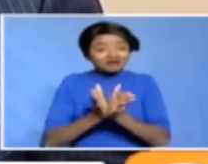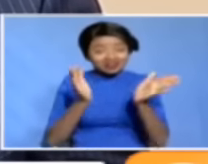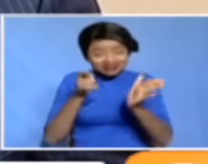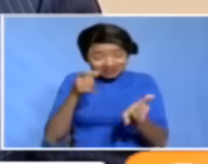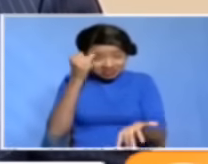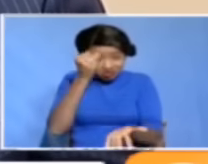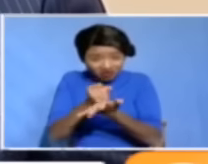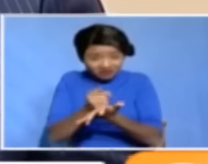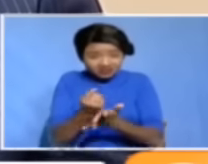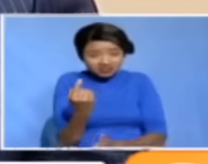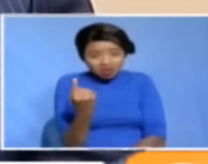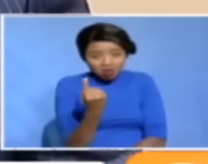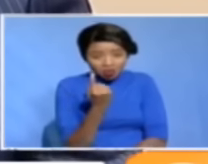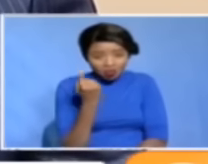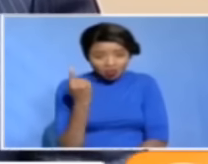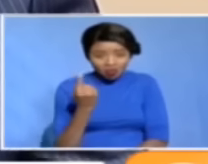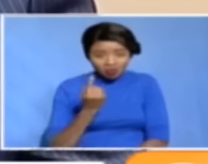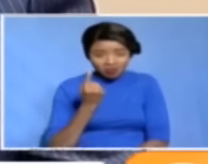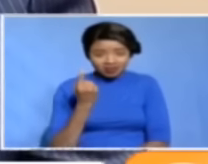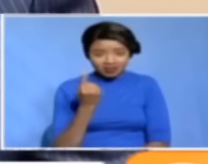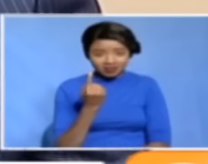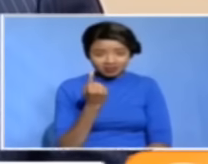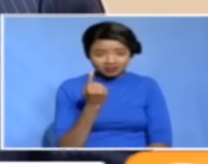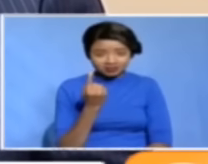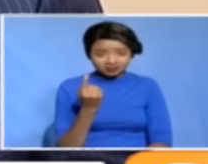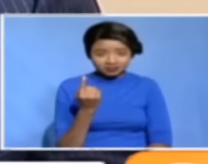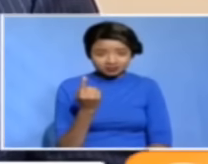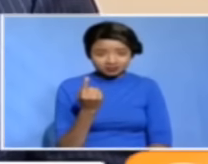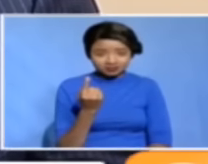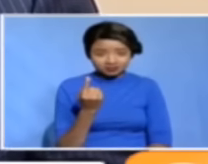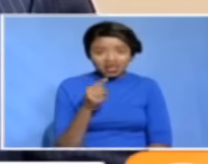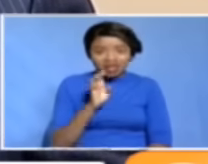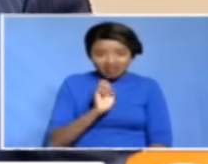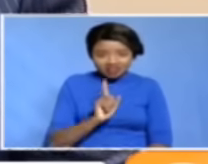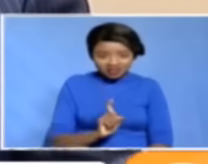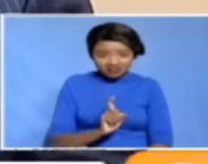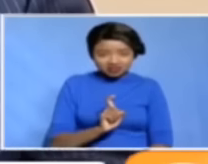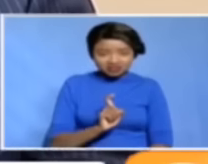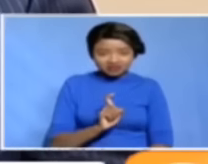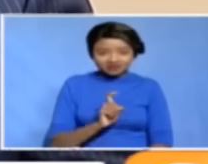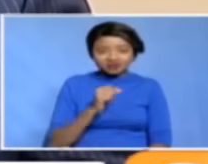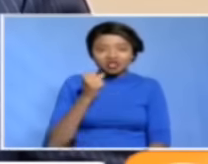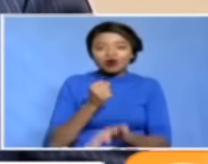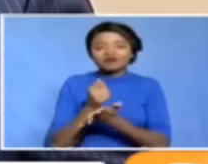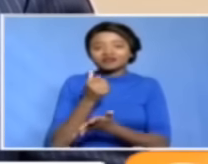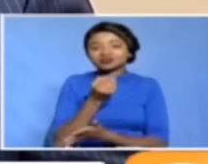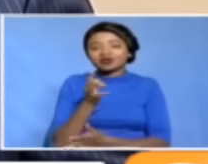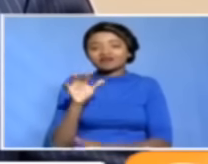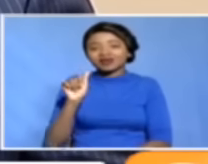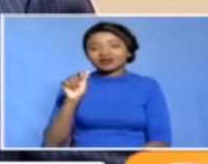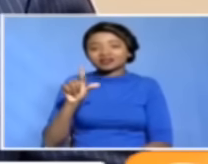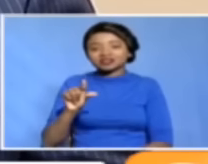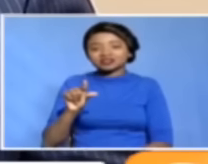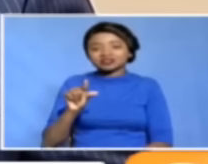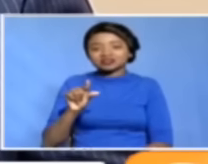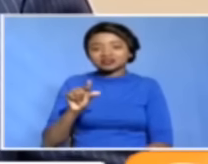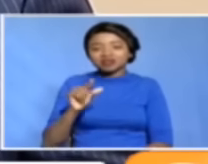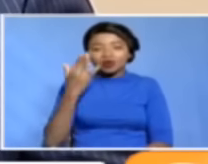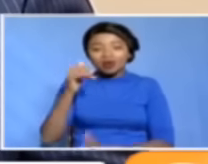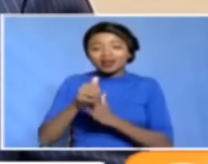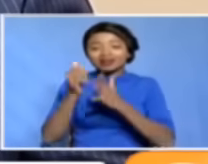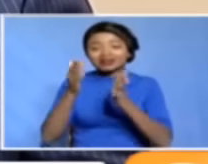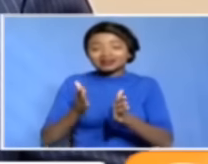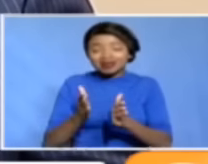leader of majority in the executive is the office of the attorney general. Because the leader of